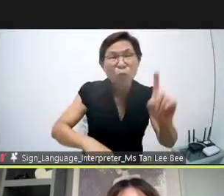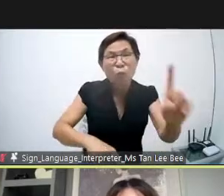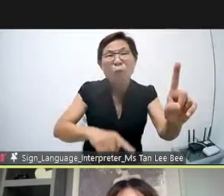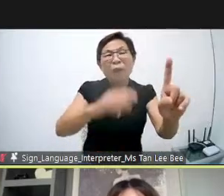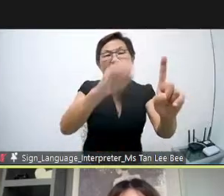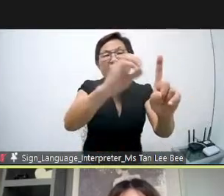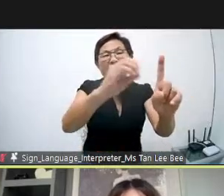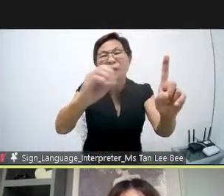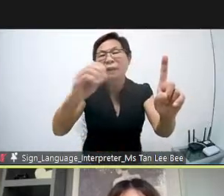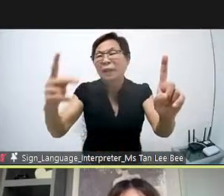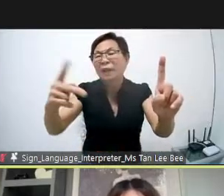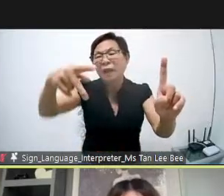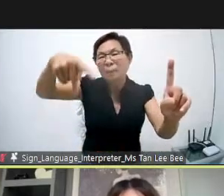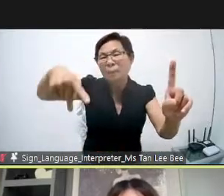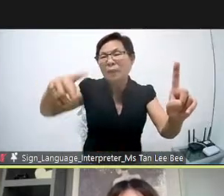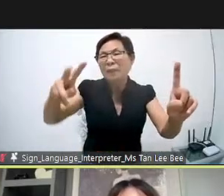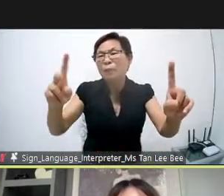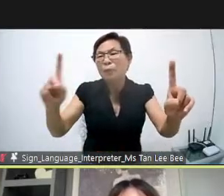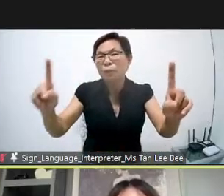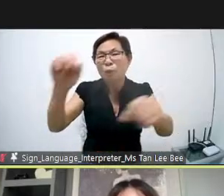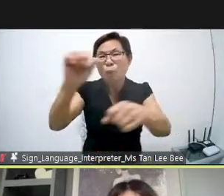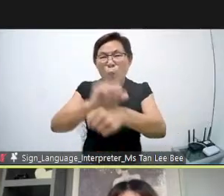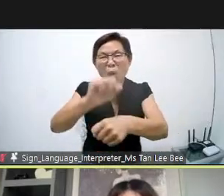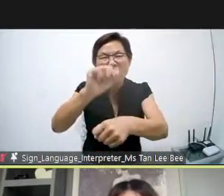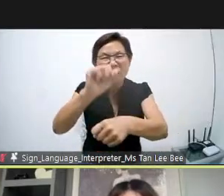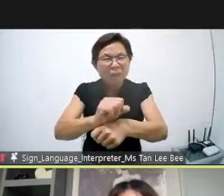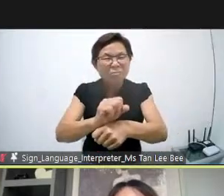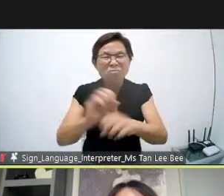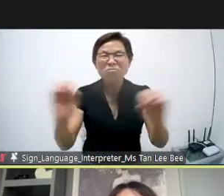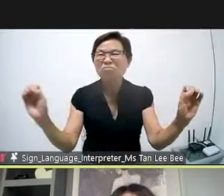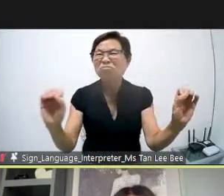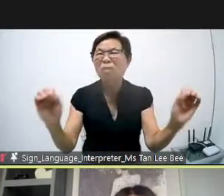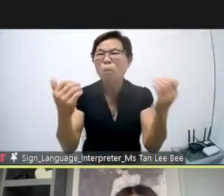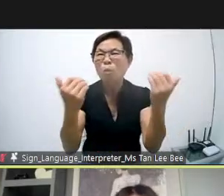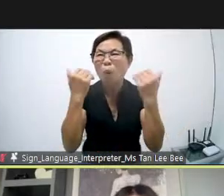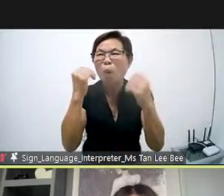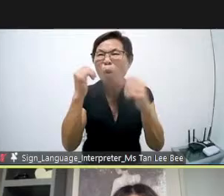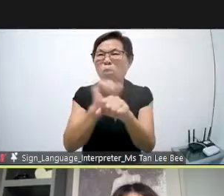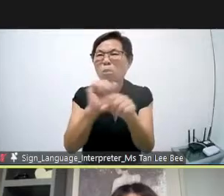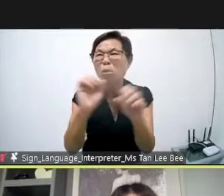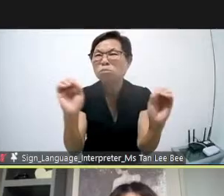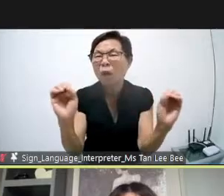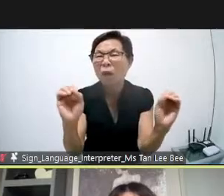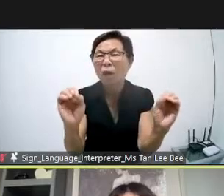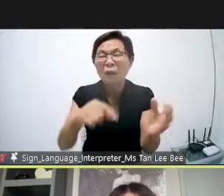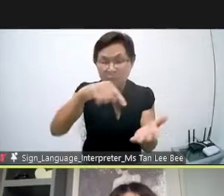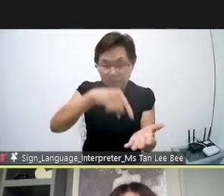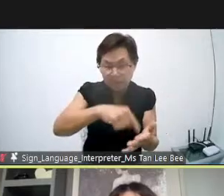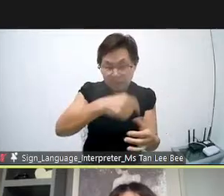100,000 PWD in working age are unemployed, and this situation is